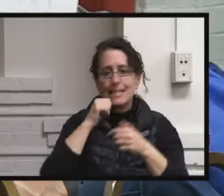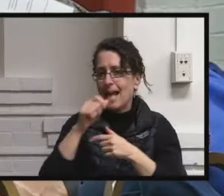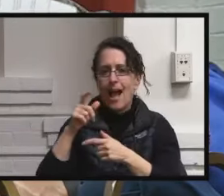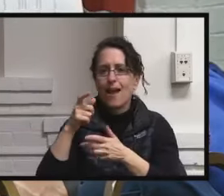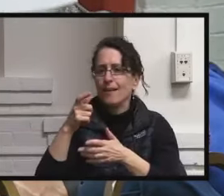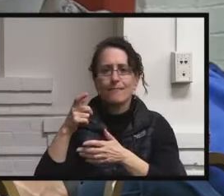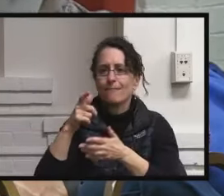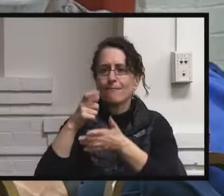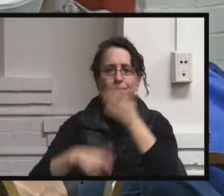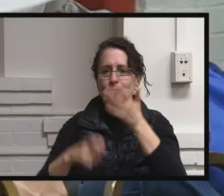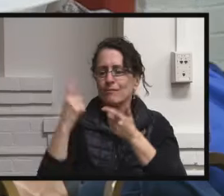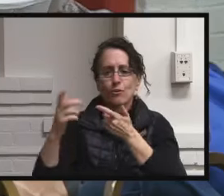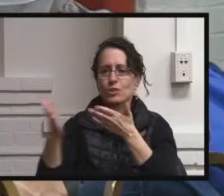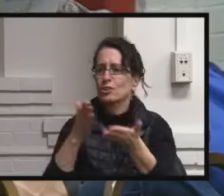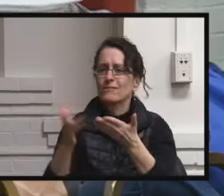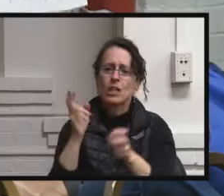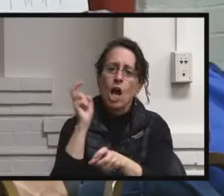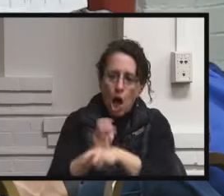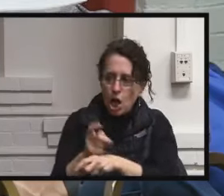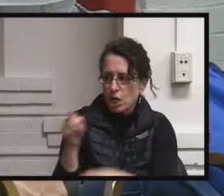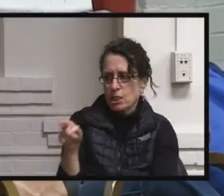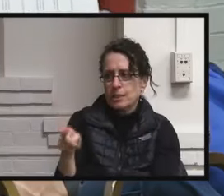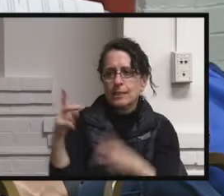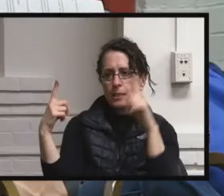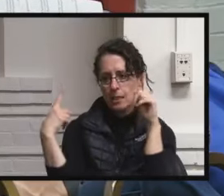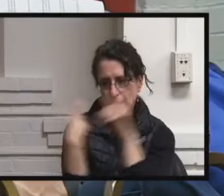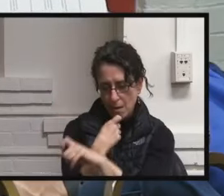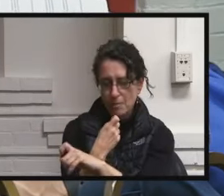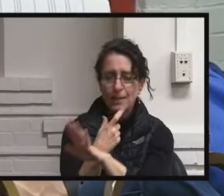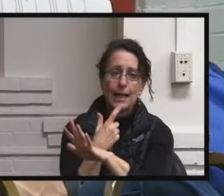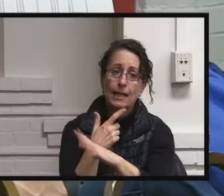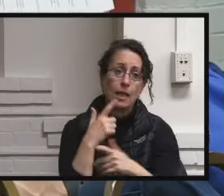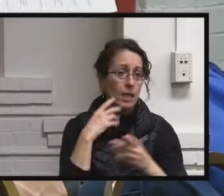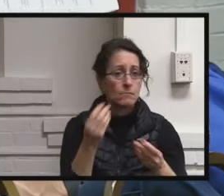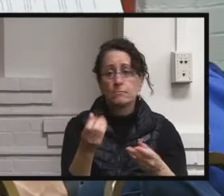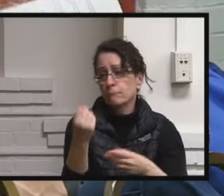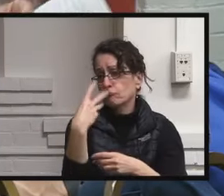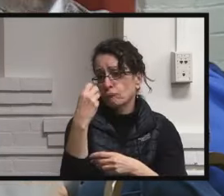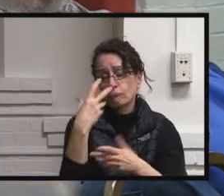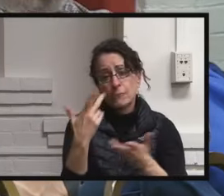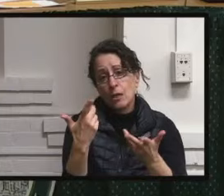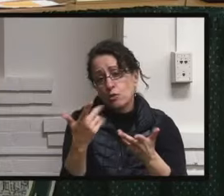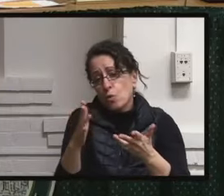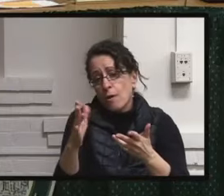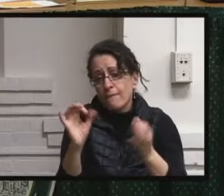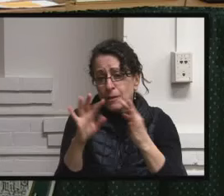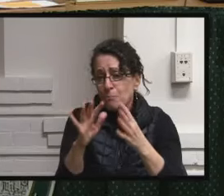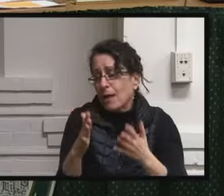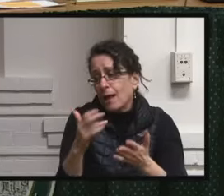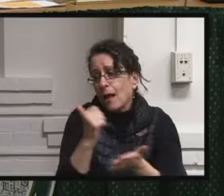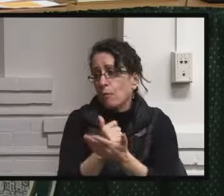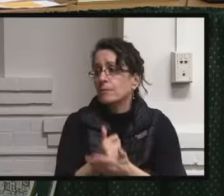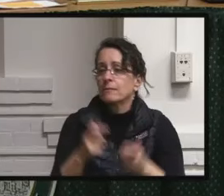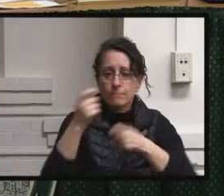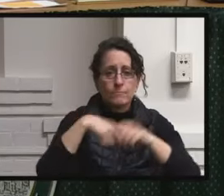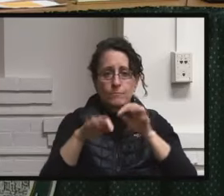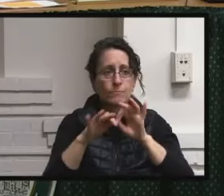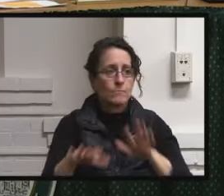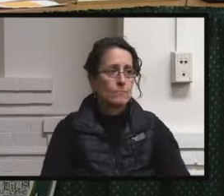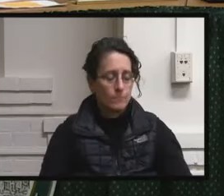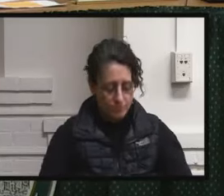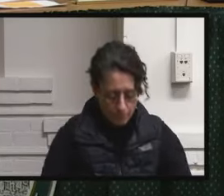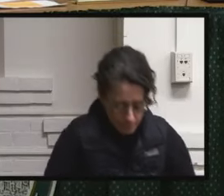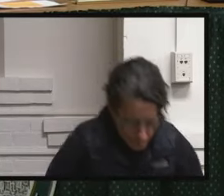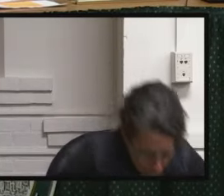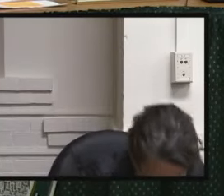two, and I would appreciate your input in how to make that shift. I think the best way to proceed is for us to